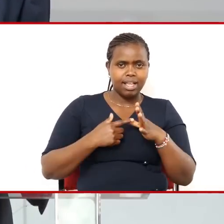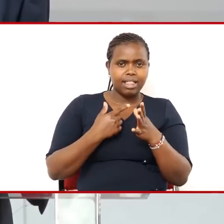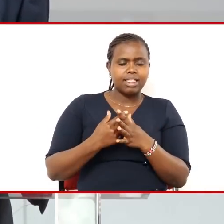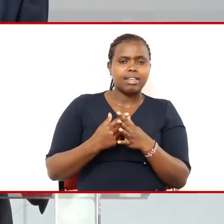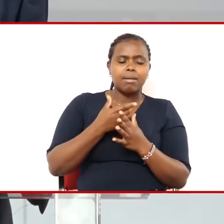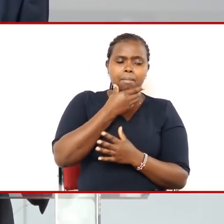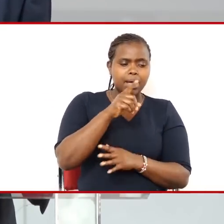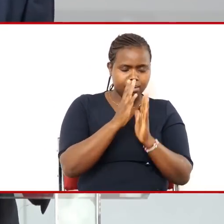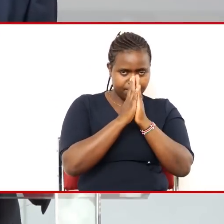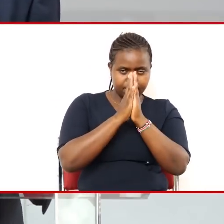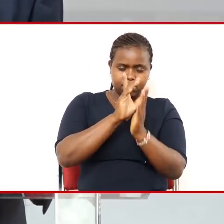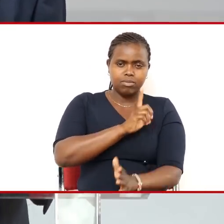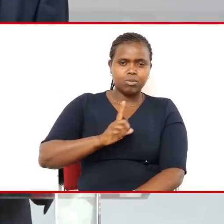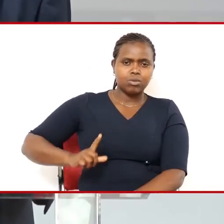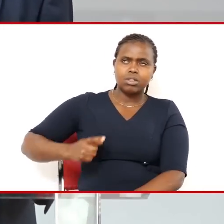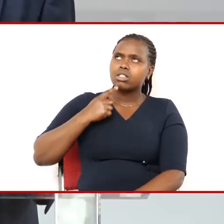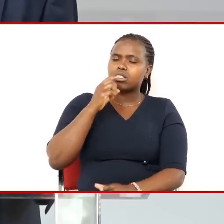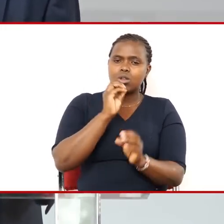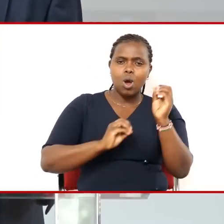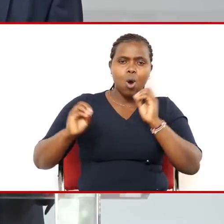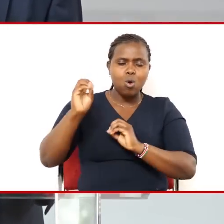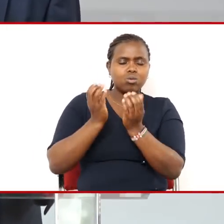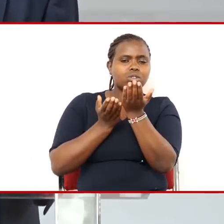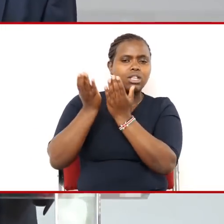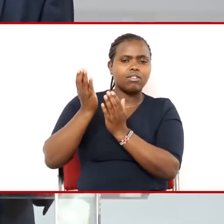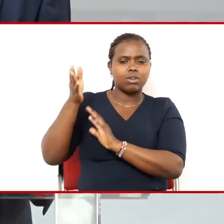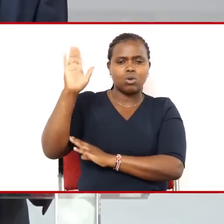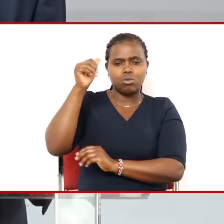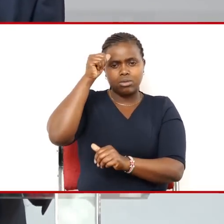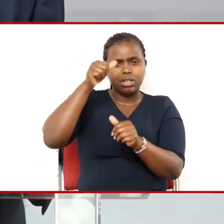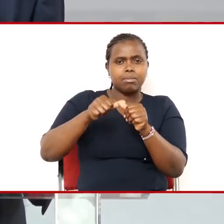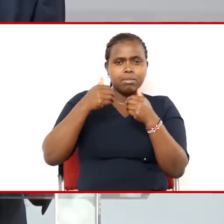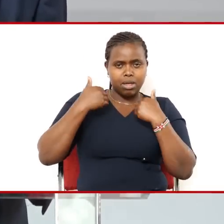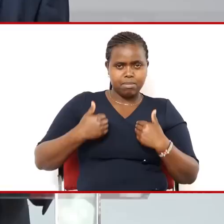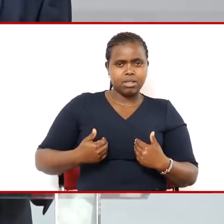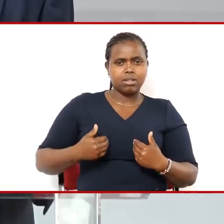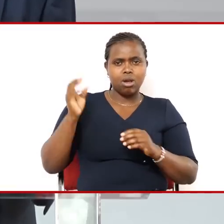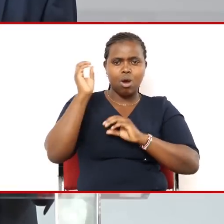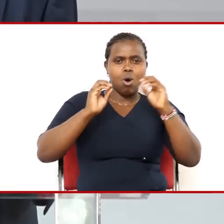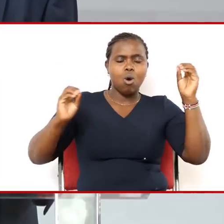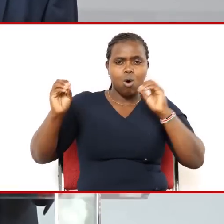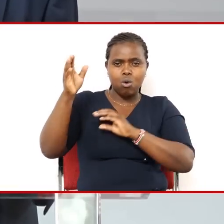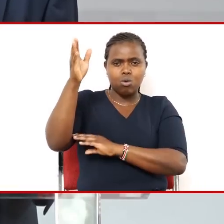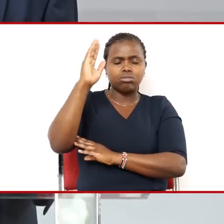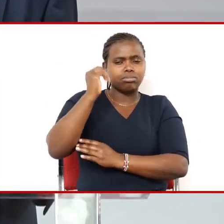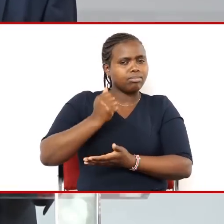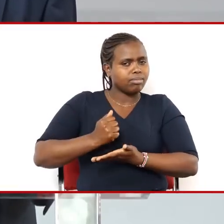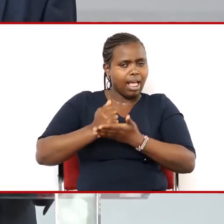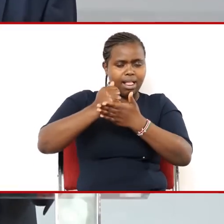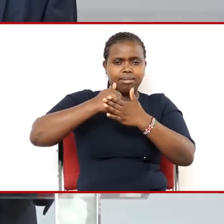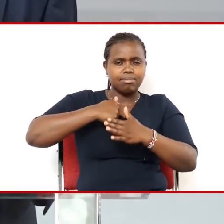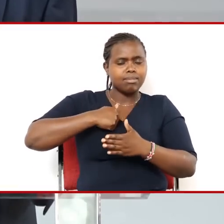prayed to the Lord, "O sovereign Lord, remember me. O God, please strengthen